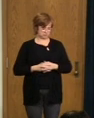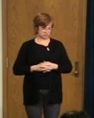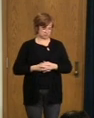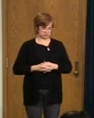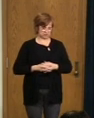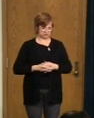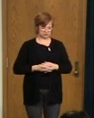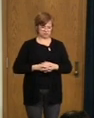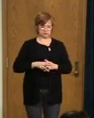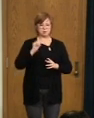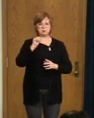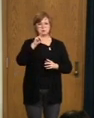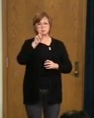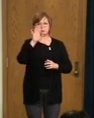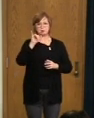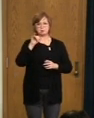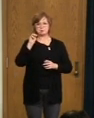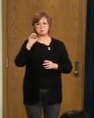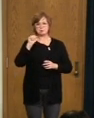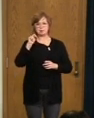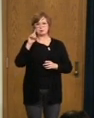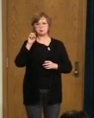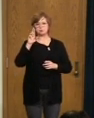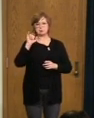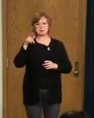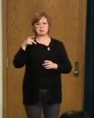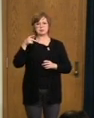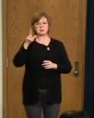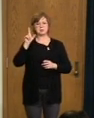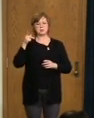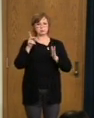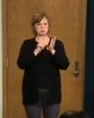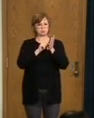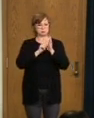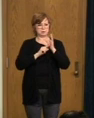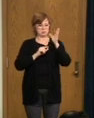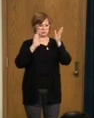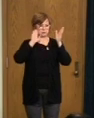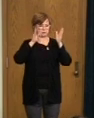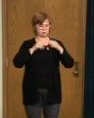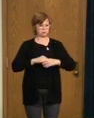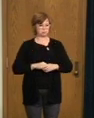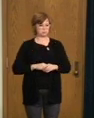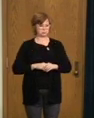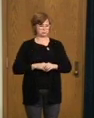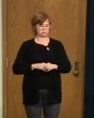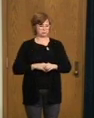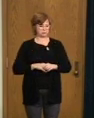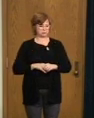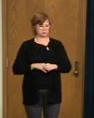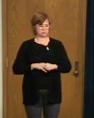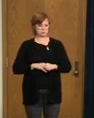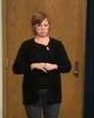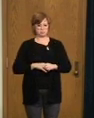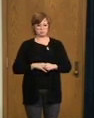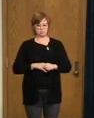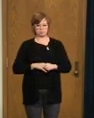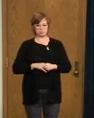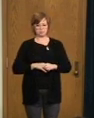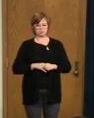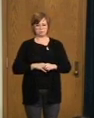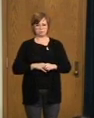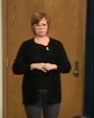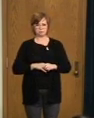We have Murray Mandrake with Leader Post. Good afternoon, sir. You use the term beyond